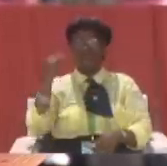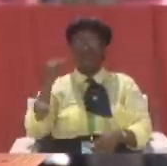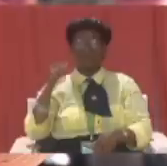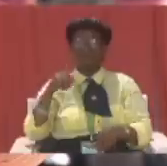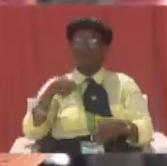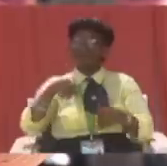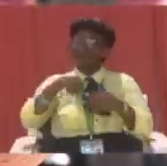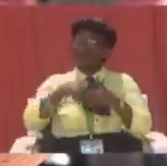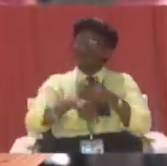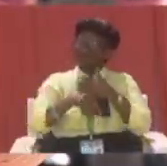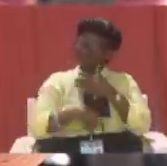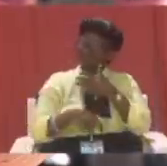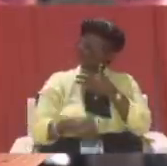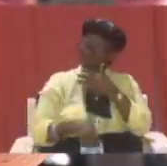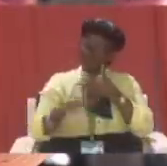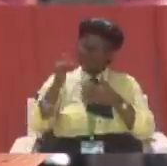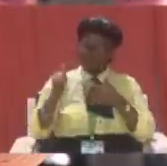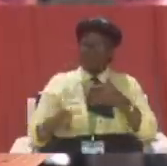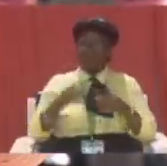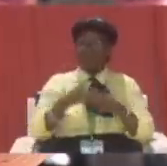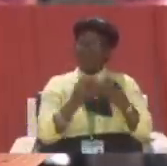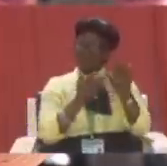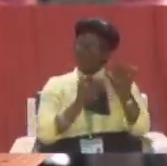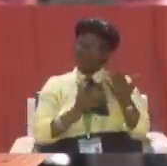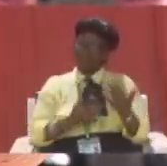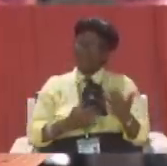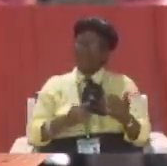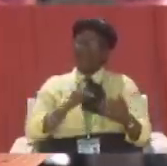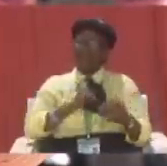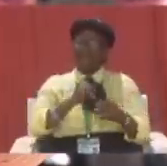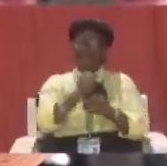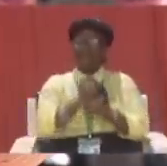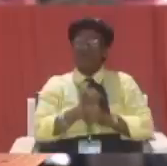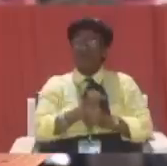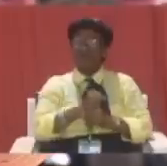sorrow, I got a text from one of my daughters